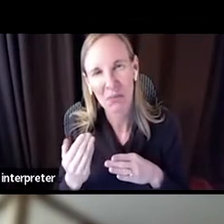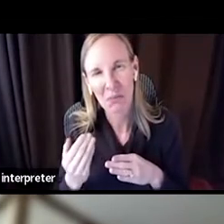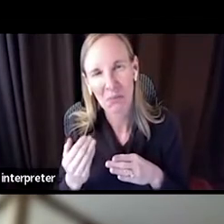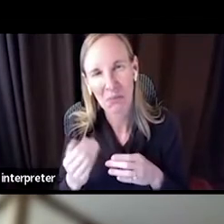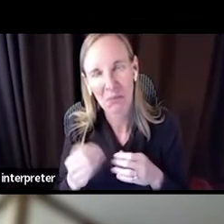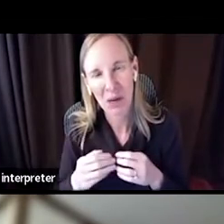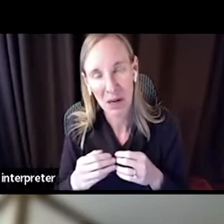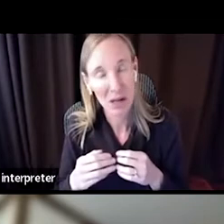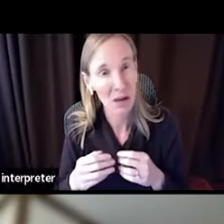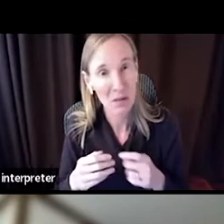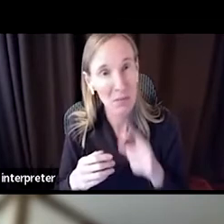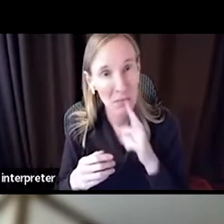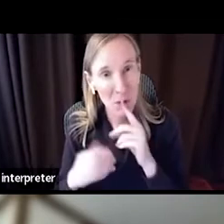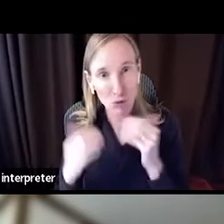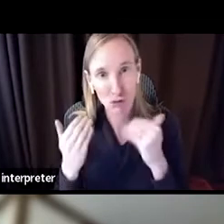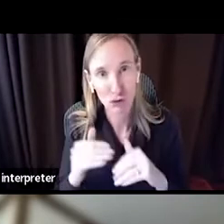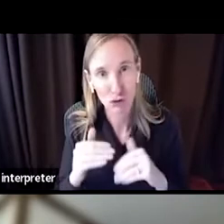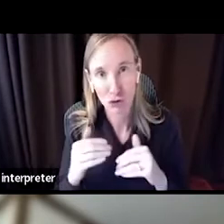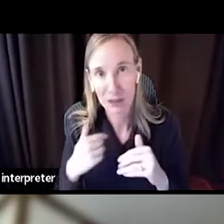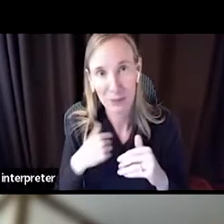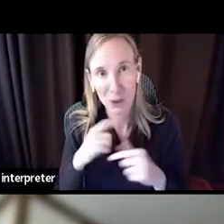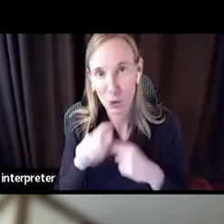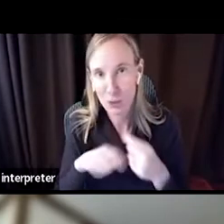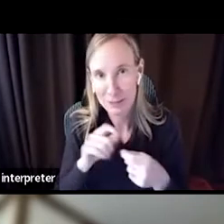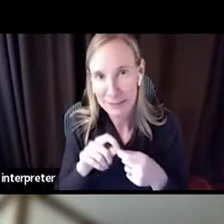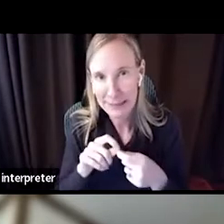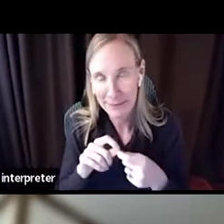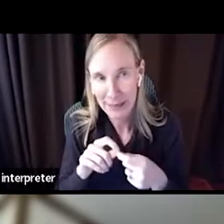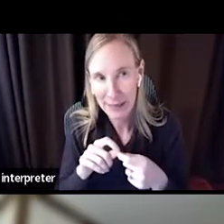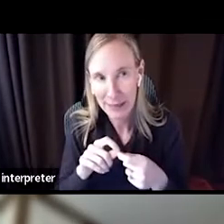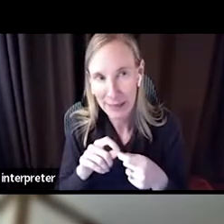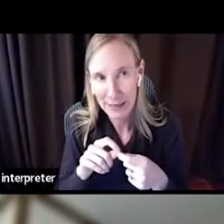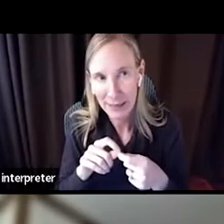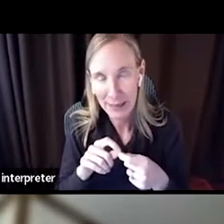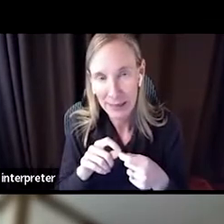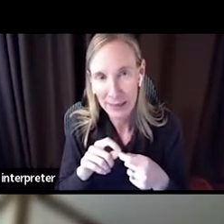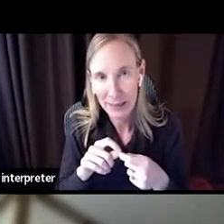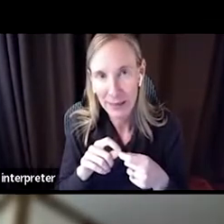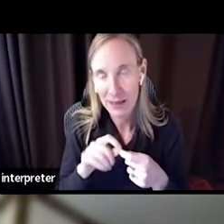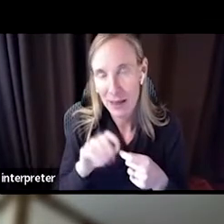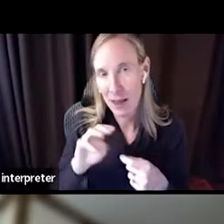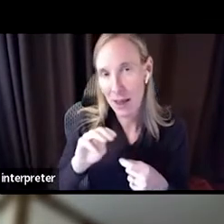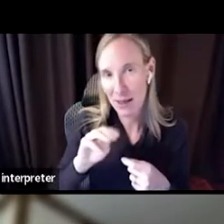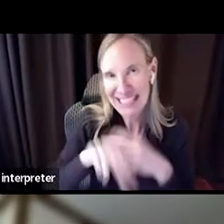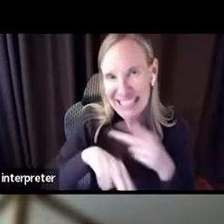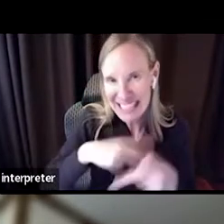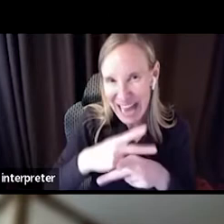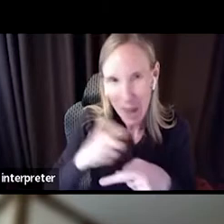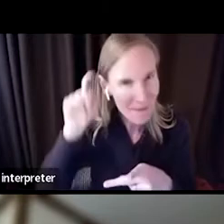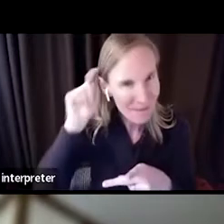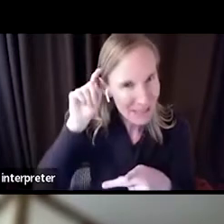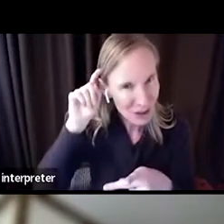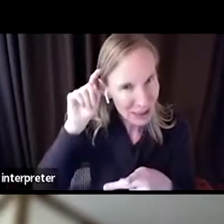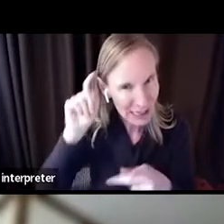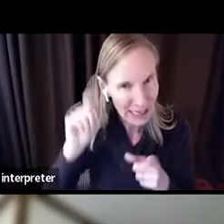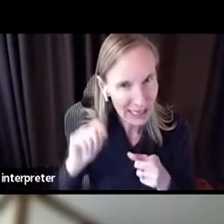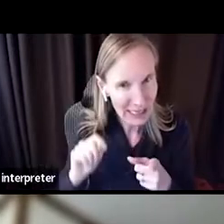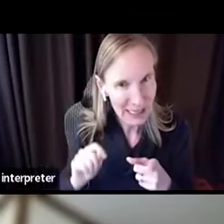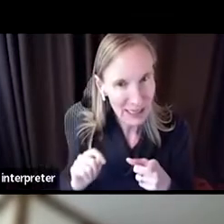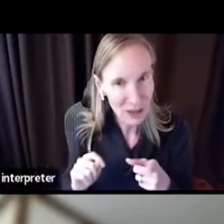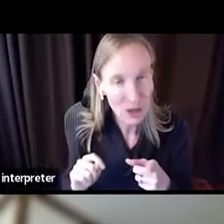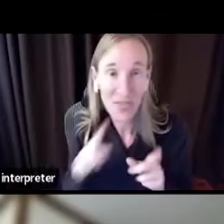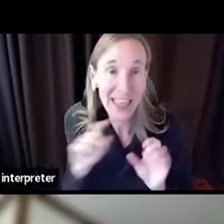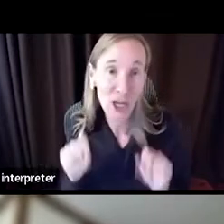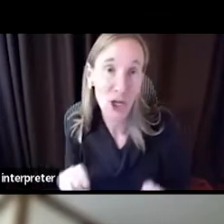they're not going to restrict you to a certain make or model of hearing aid, are they? They